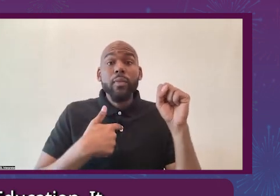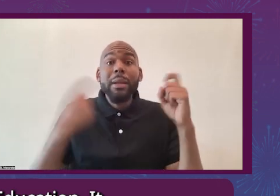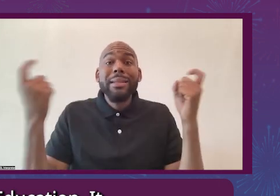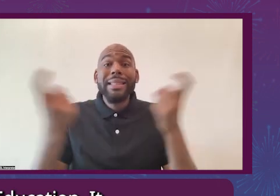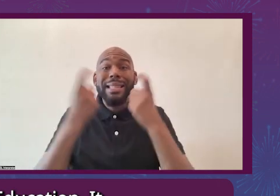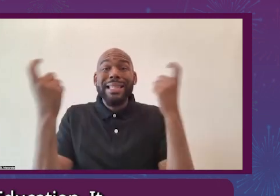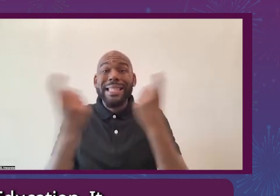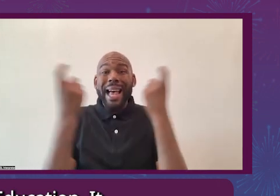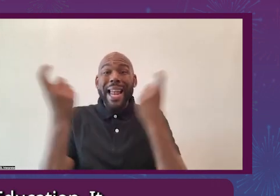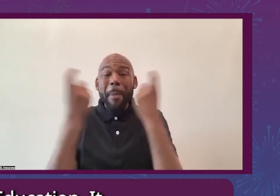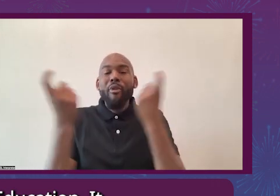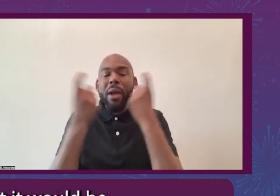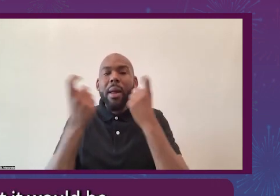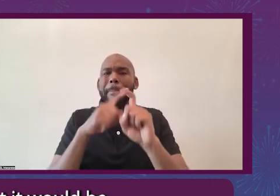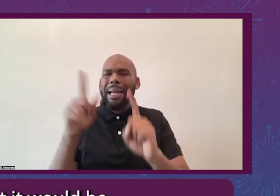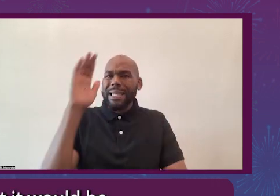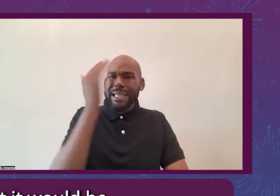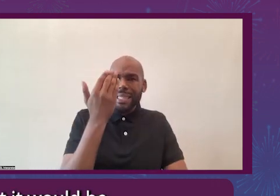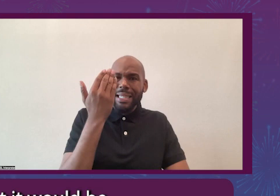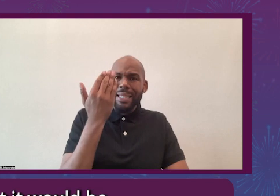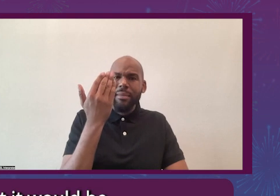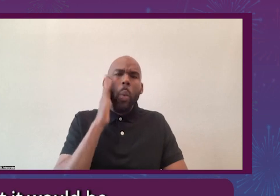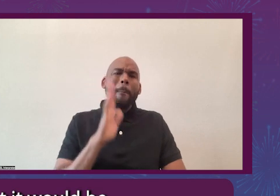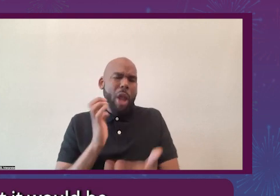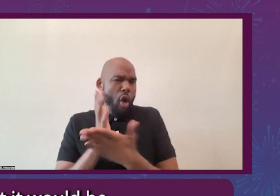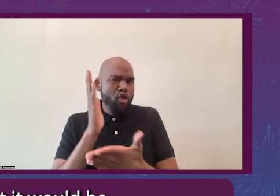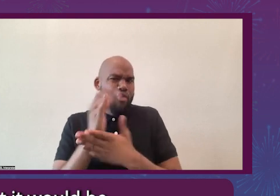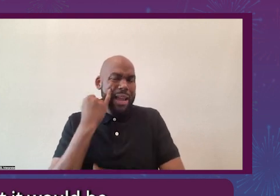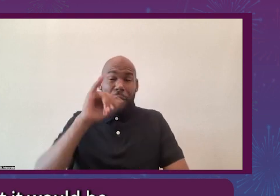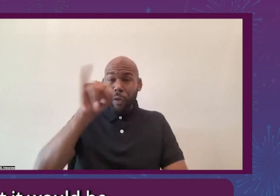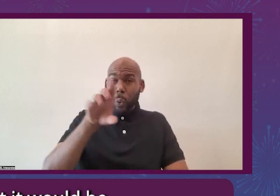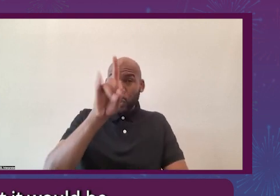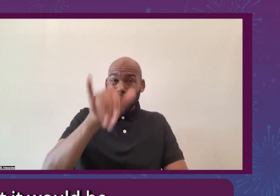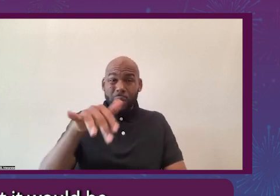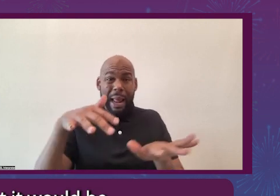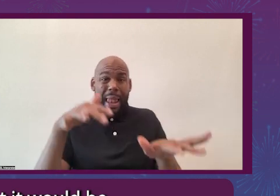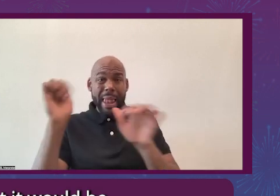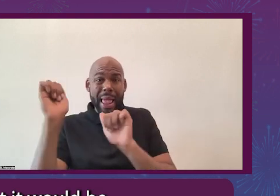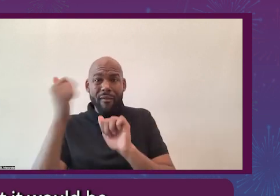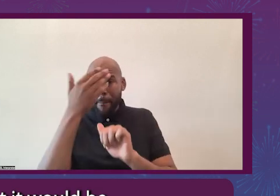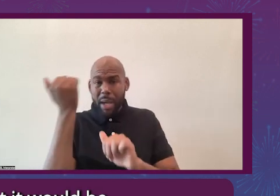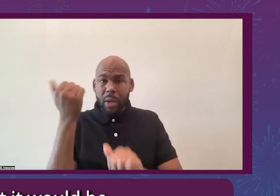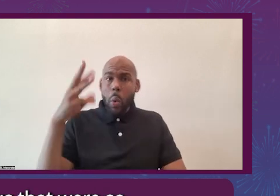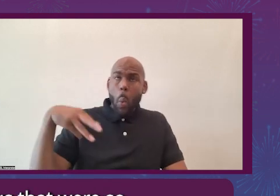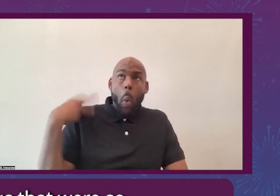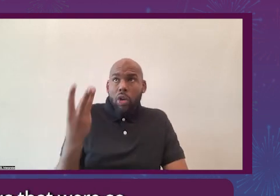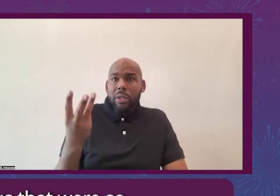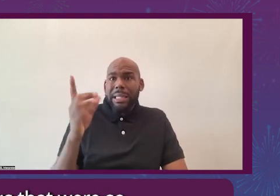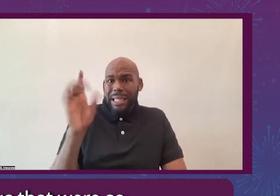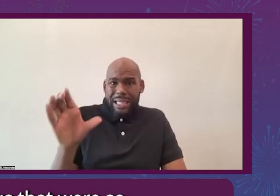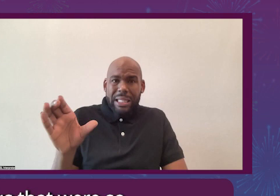and we all celebrated her leaving. But it seemed that it would be all right if Judy left, because she'd be going